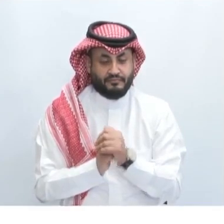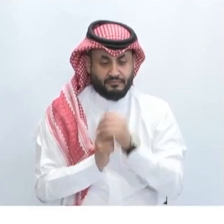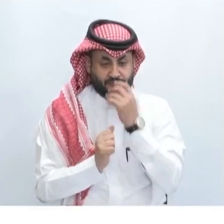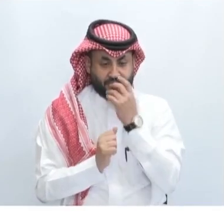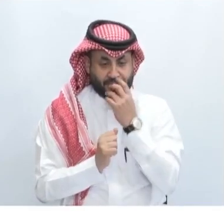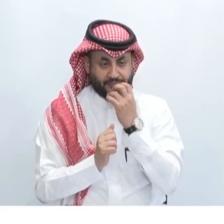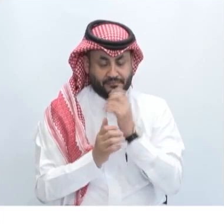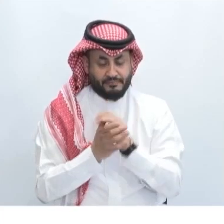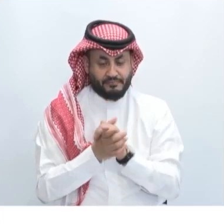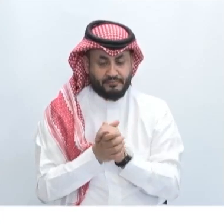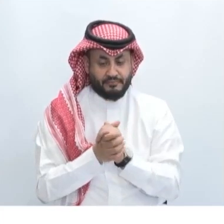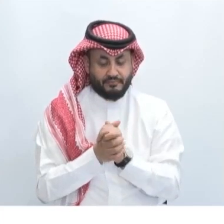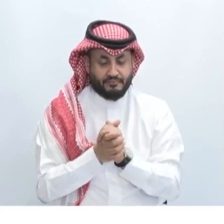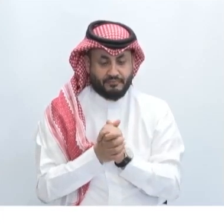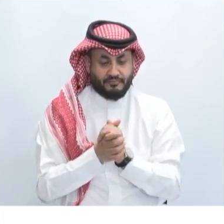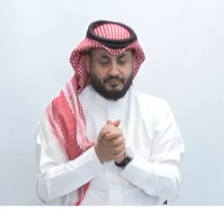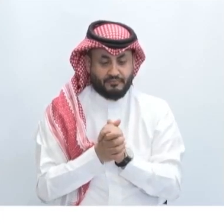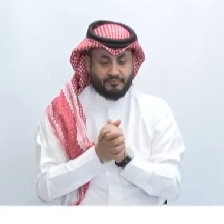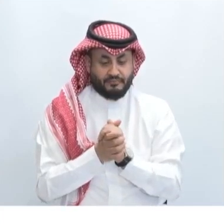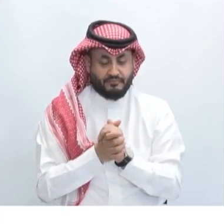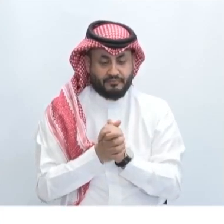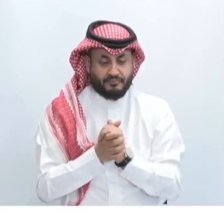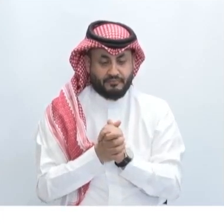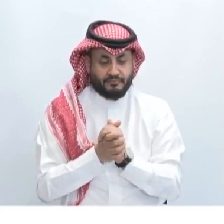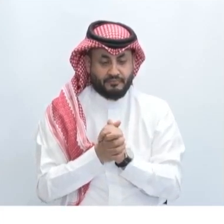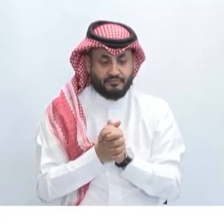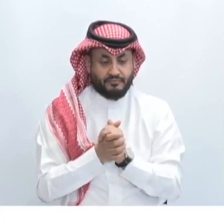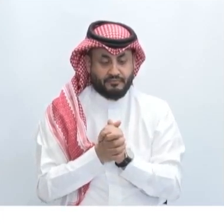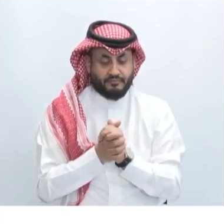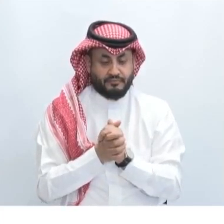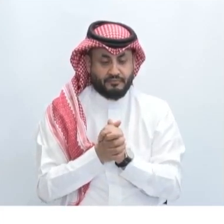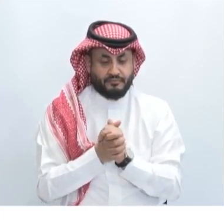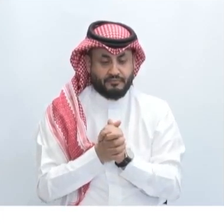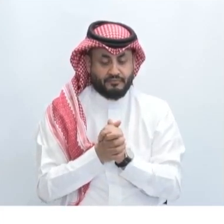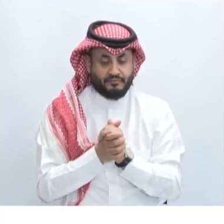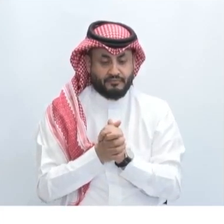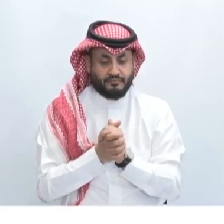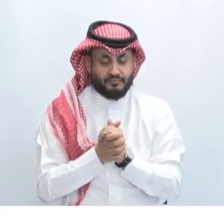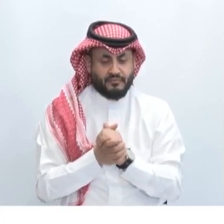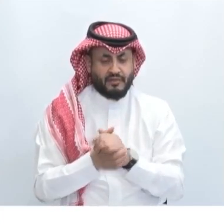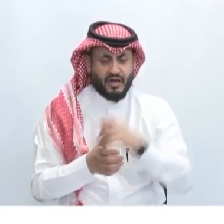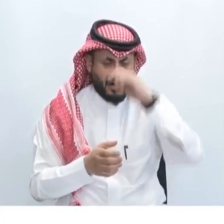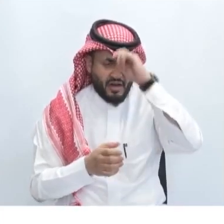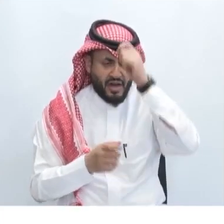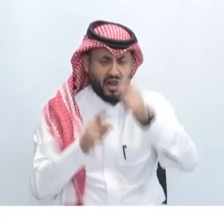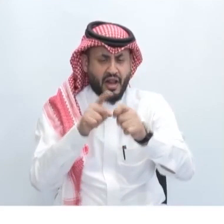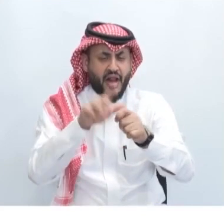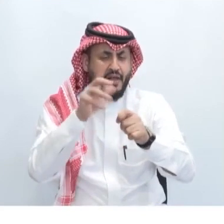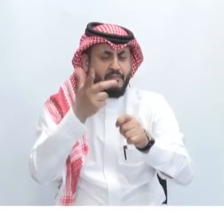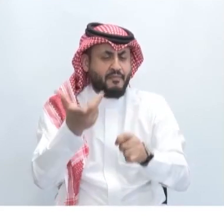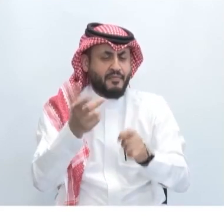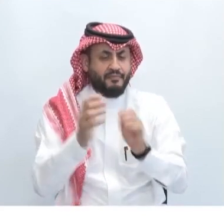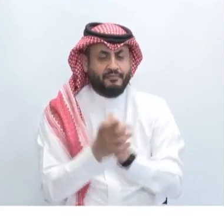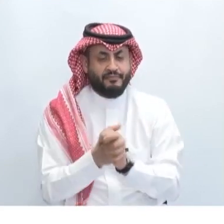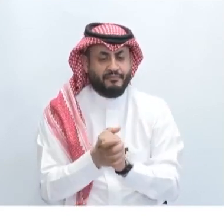Let's now begin by listening to her. Whose hat is that?